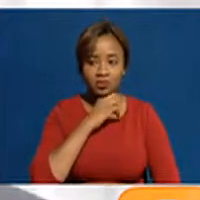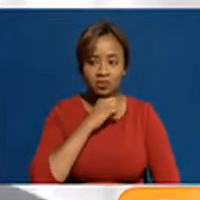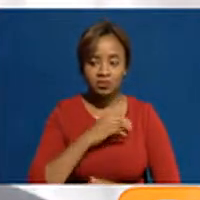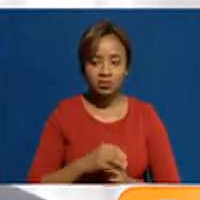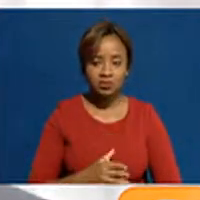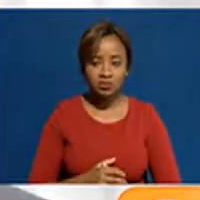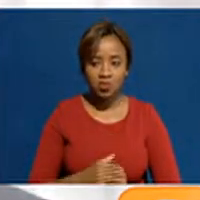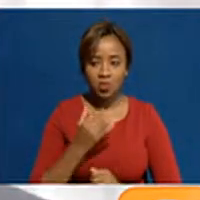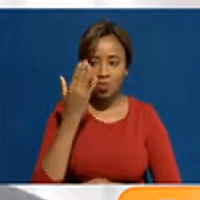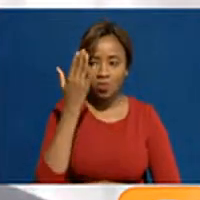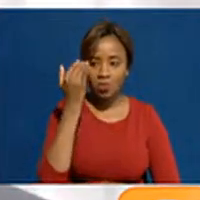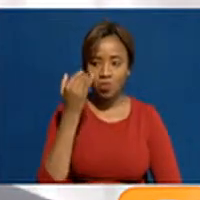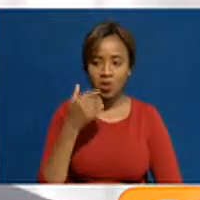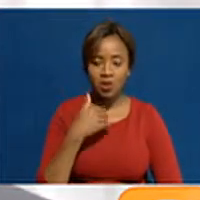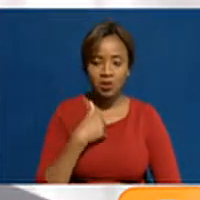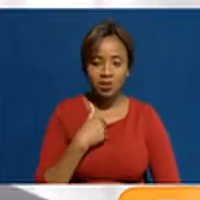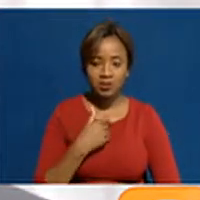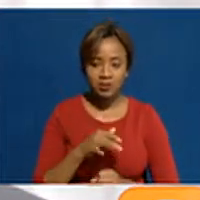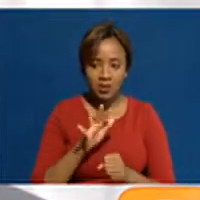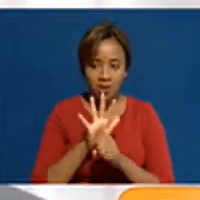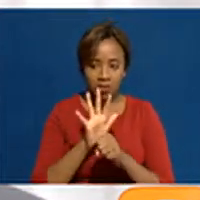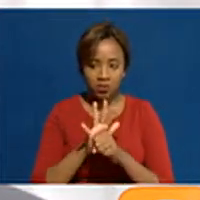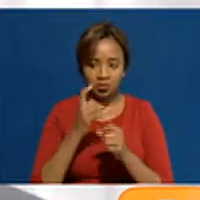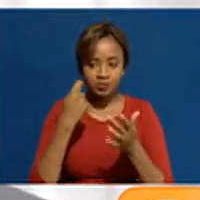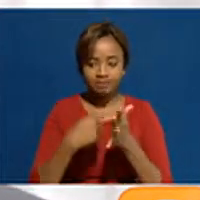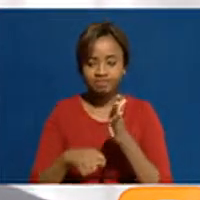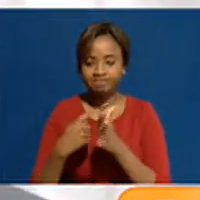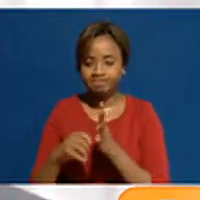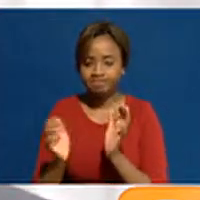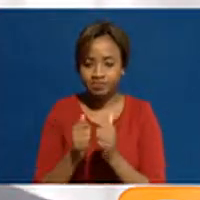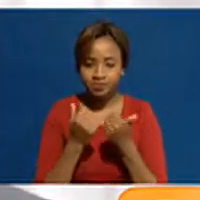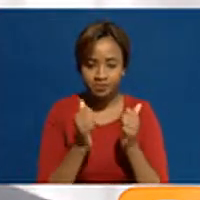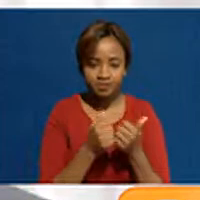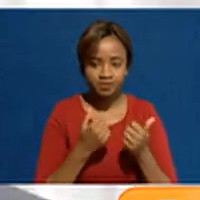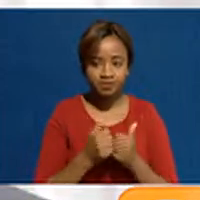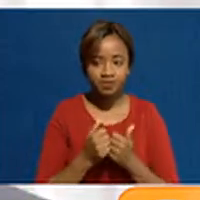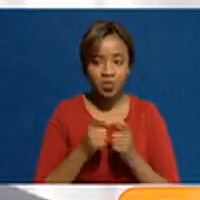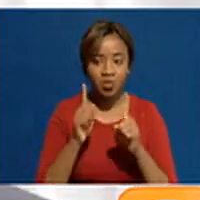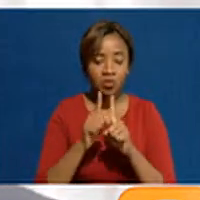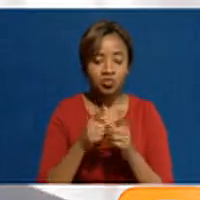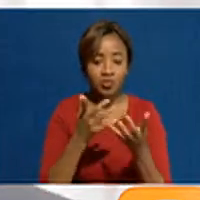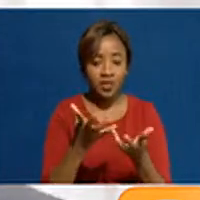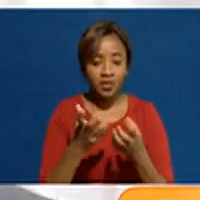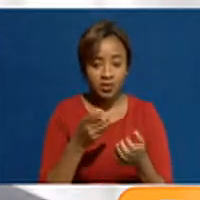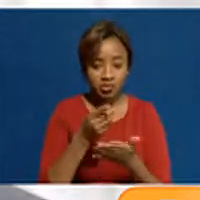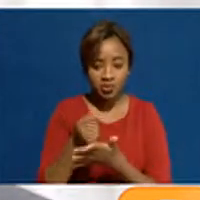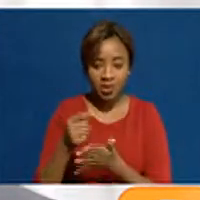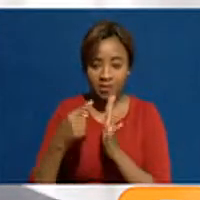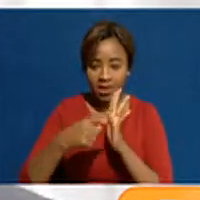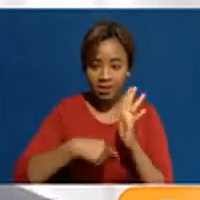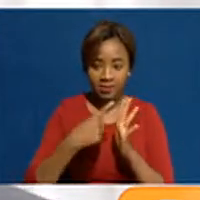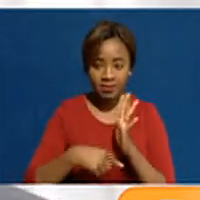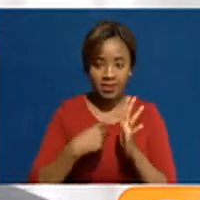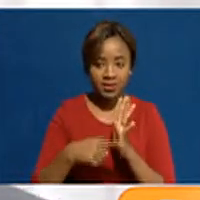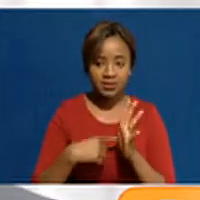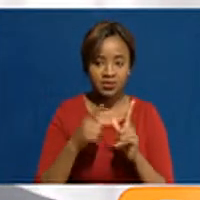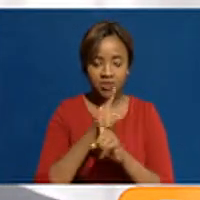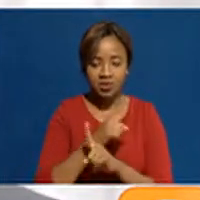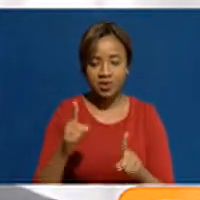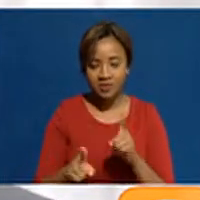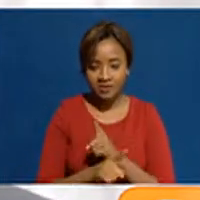that there are a lot of charges that are there. In terms of materials, they are supposed to buy, do printing and all that. So that's one